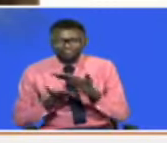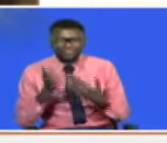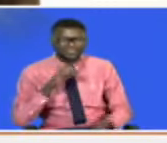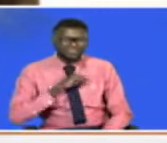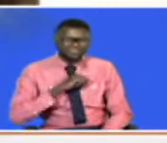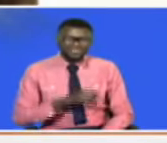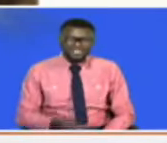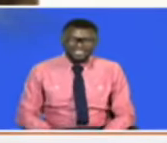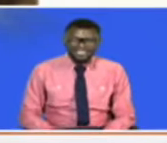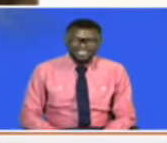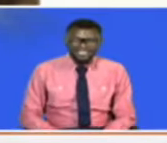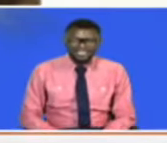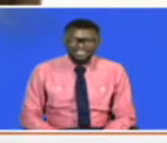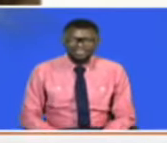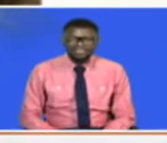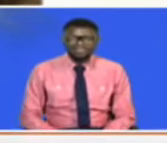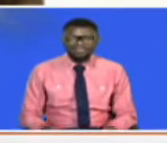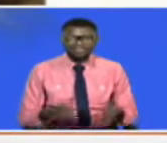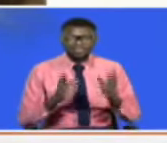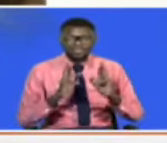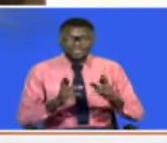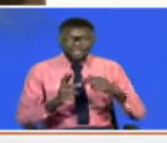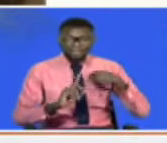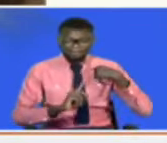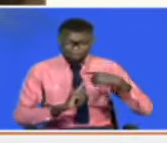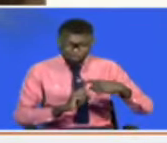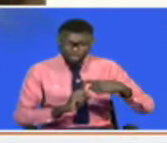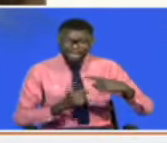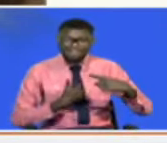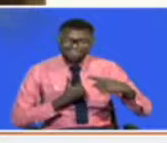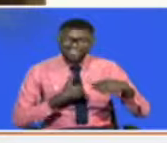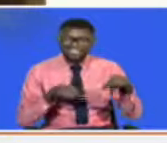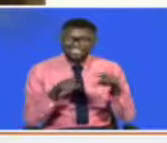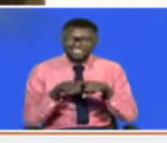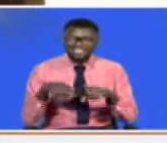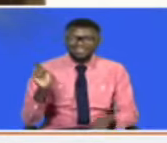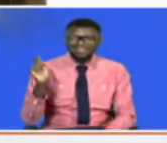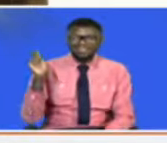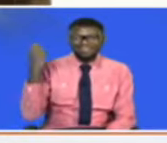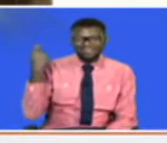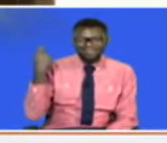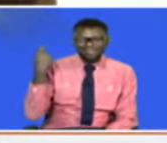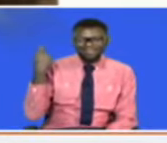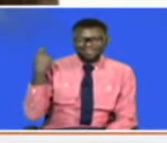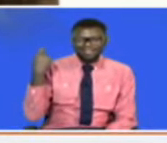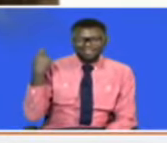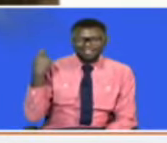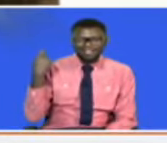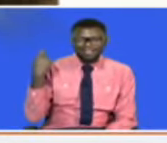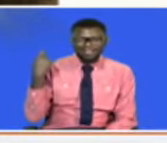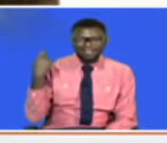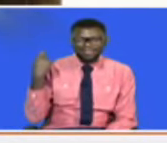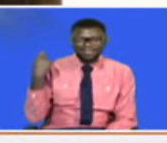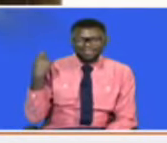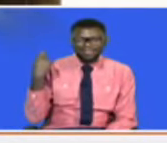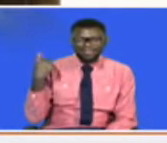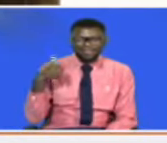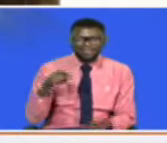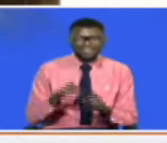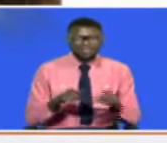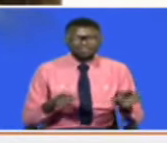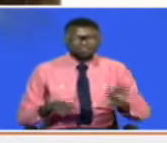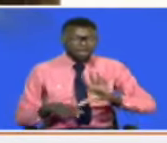possible without the support of Kenya and many of your